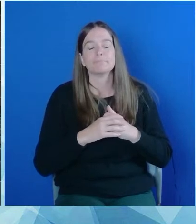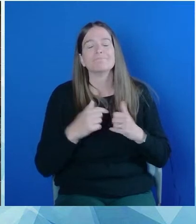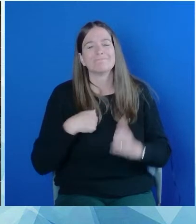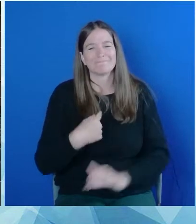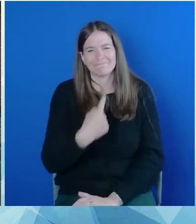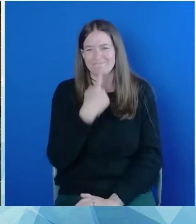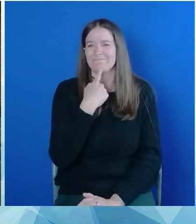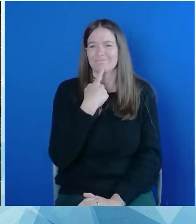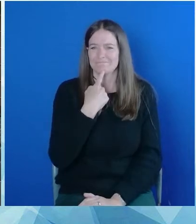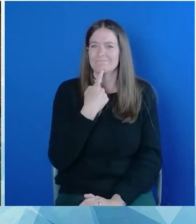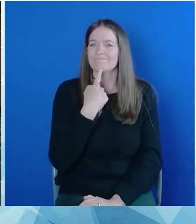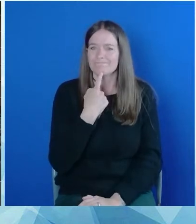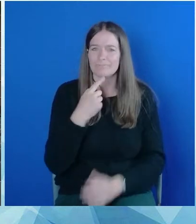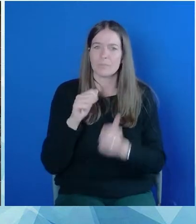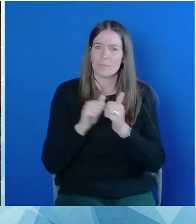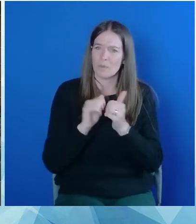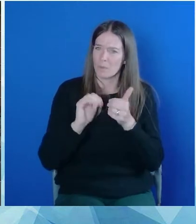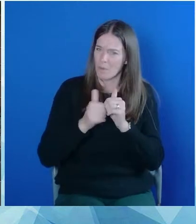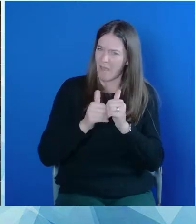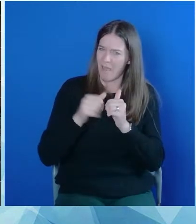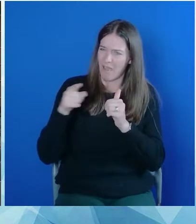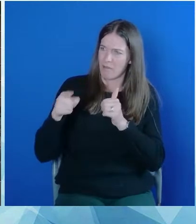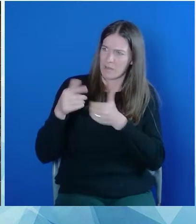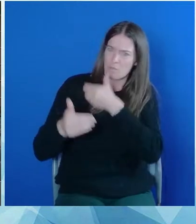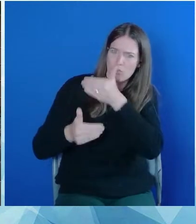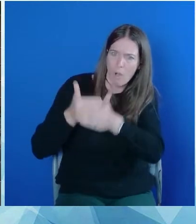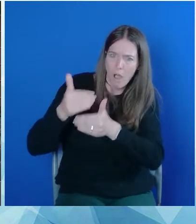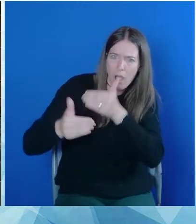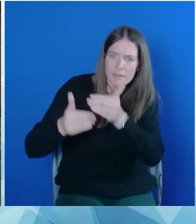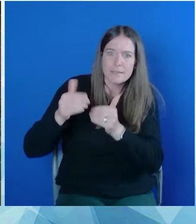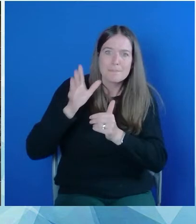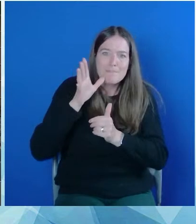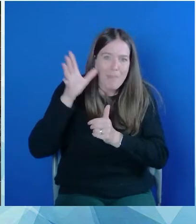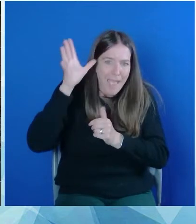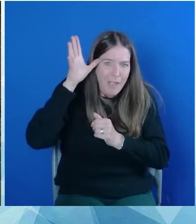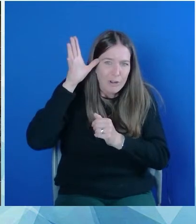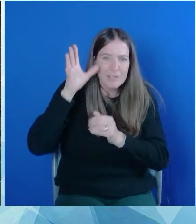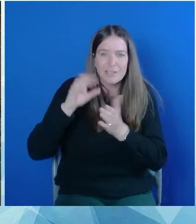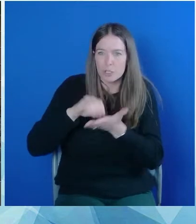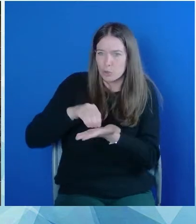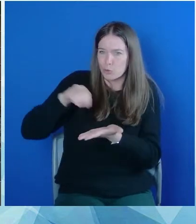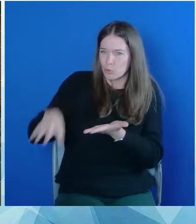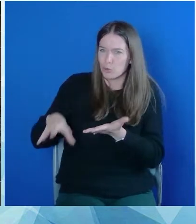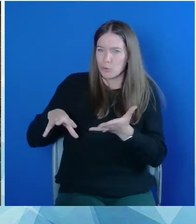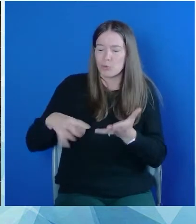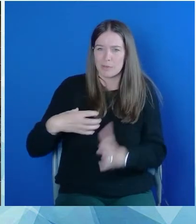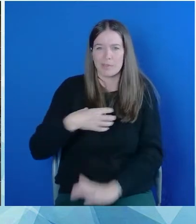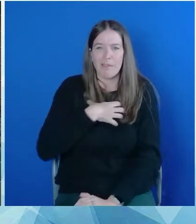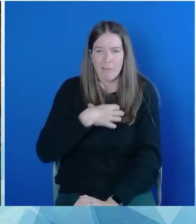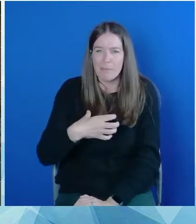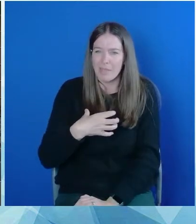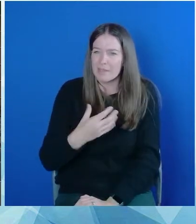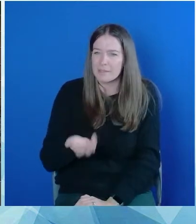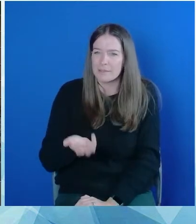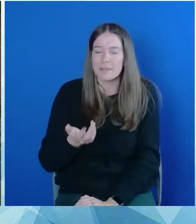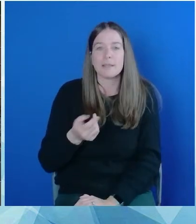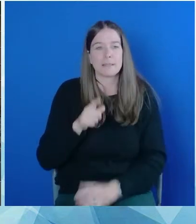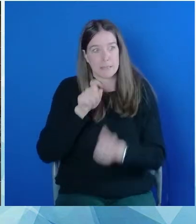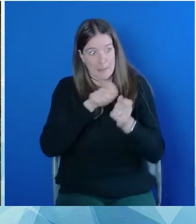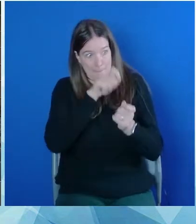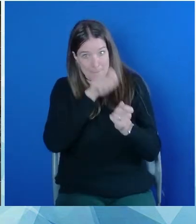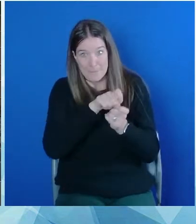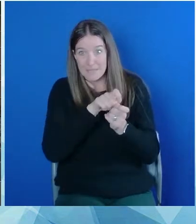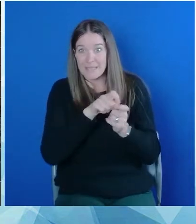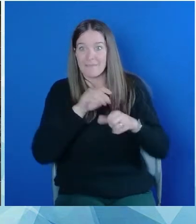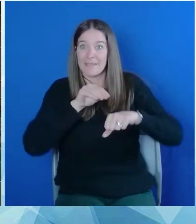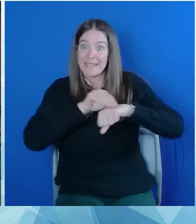has processed student and parent complaints. There's a specific person, counselor on campus, using